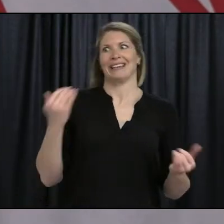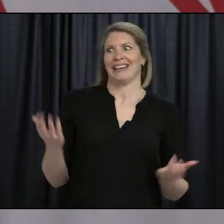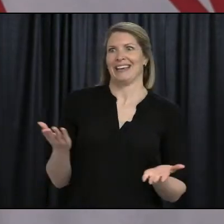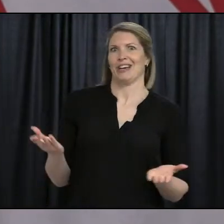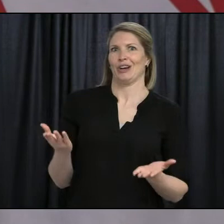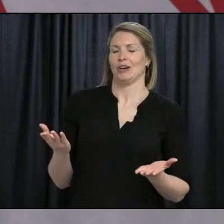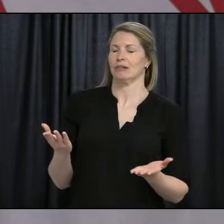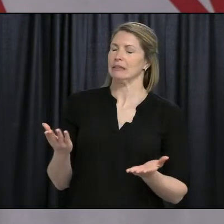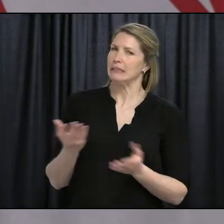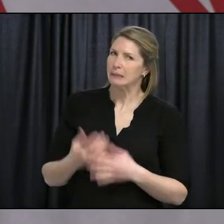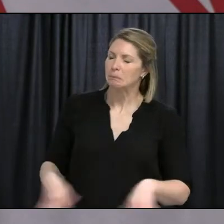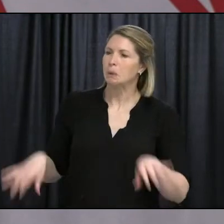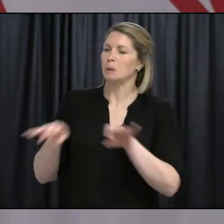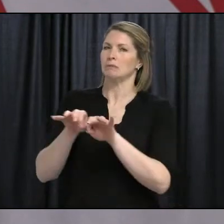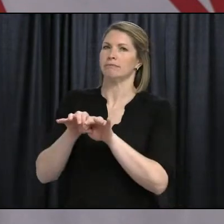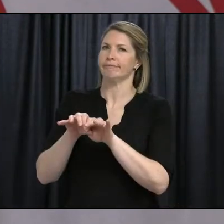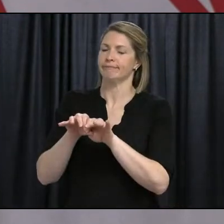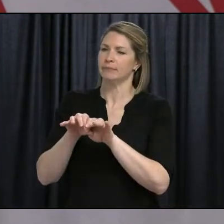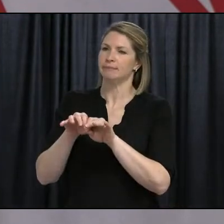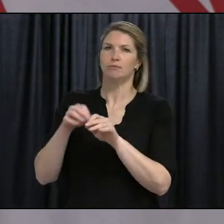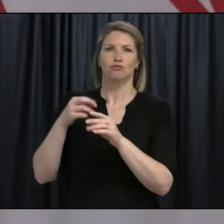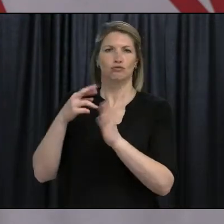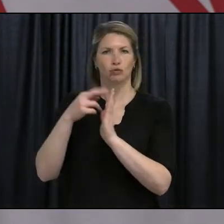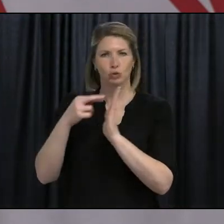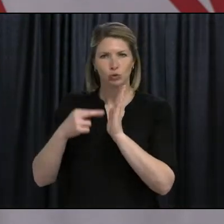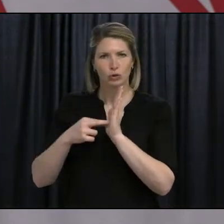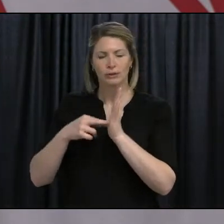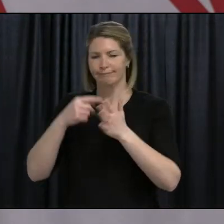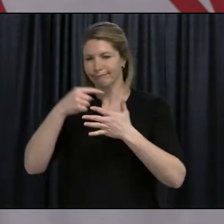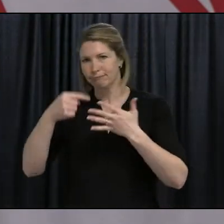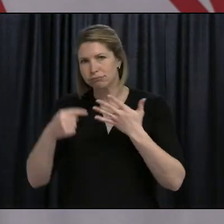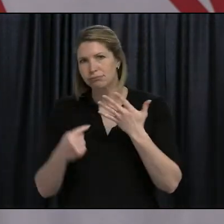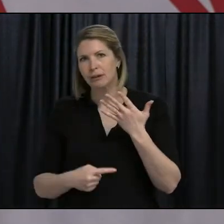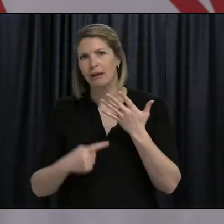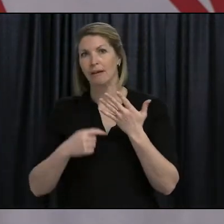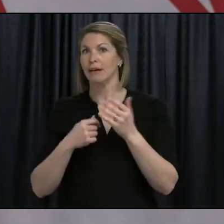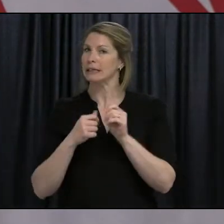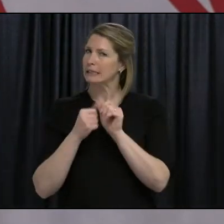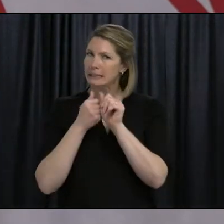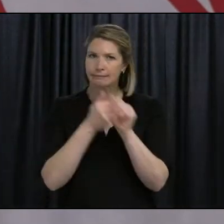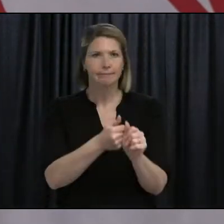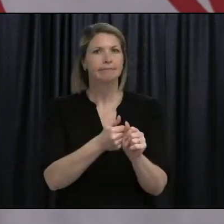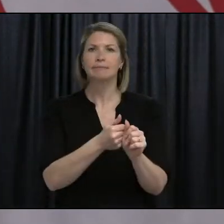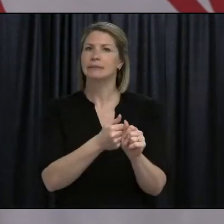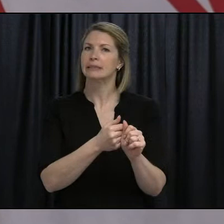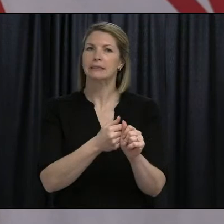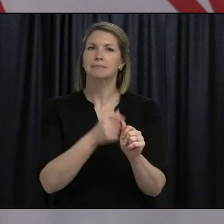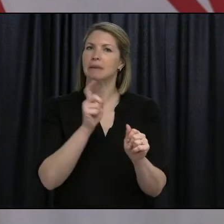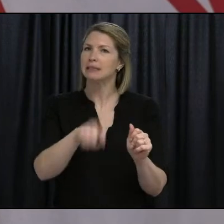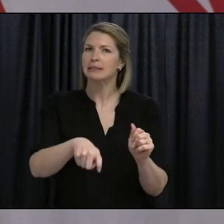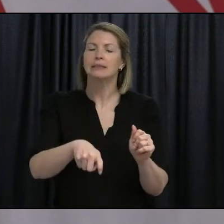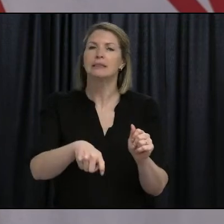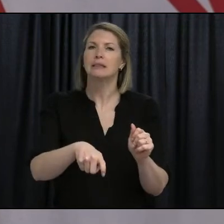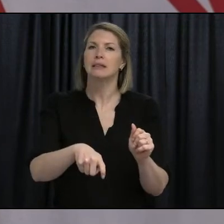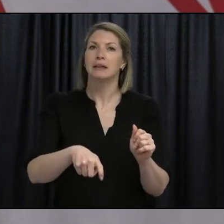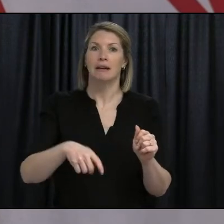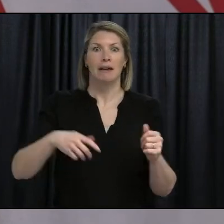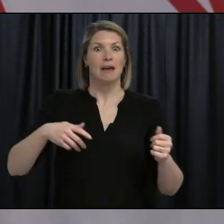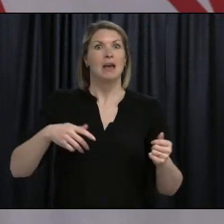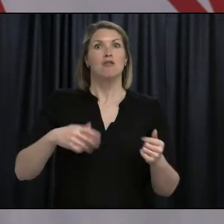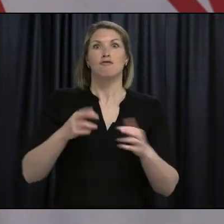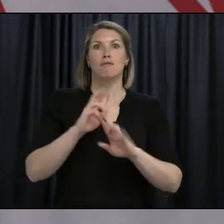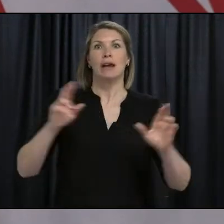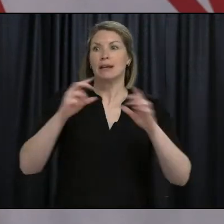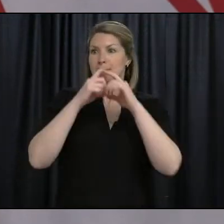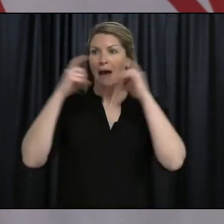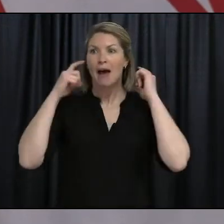ever before, to continue to follow the rules. We are close, but we're not there yet. As the weather improves and people get out